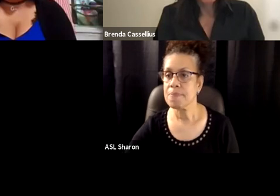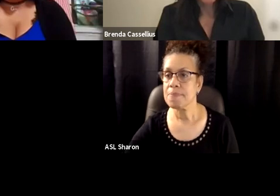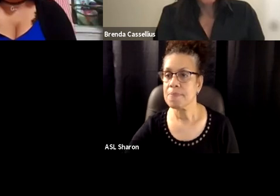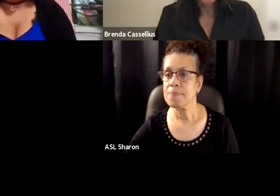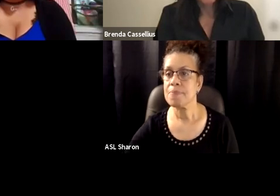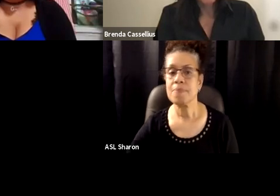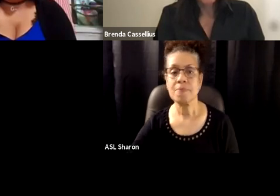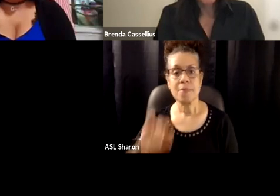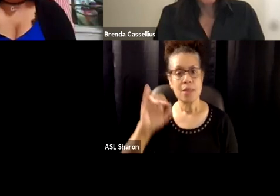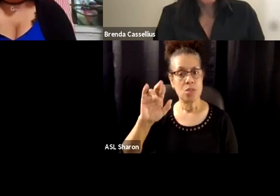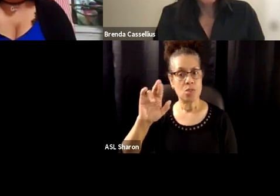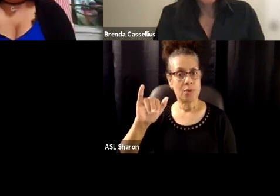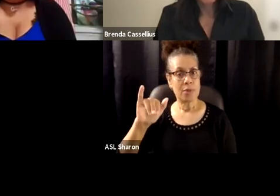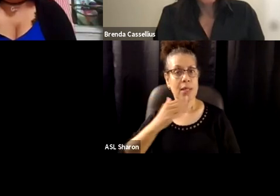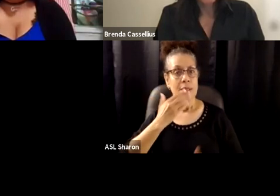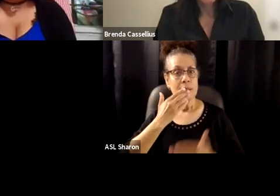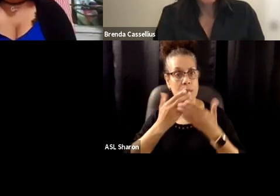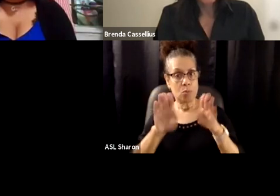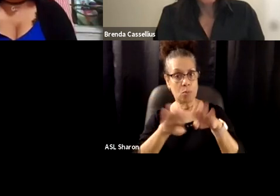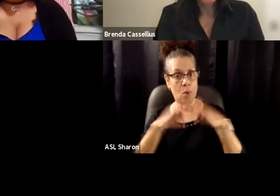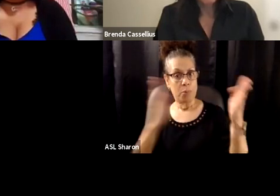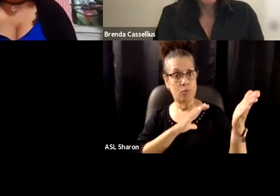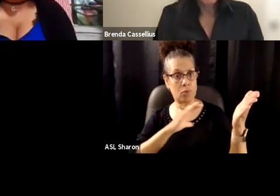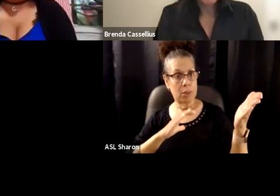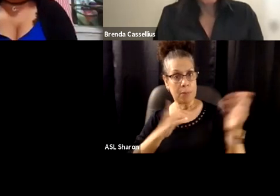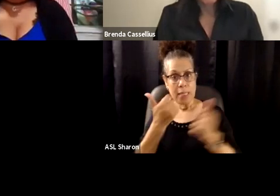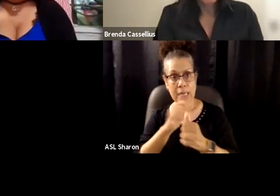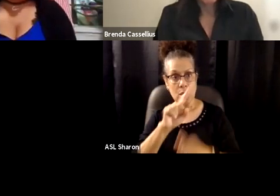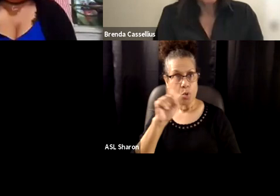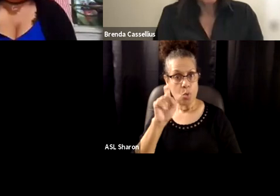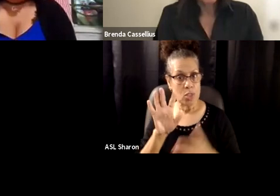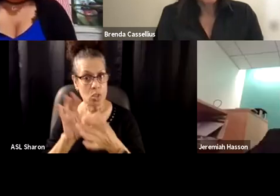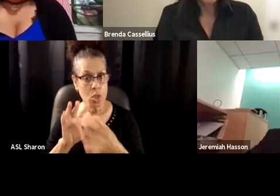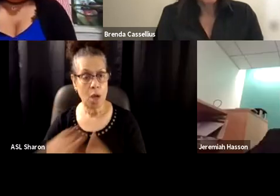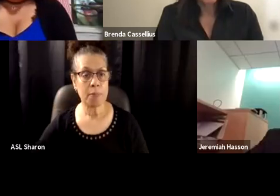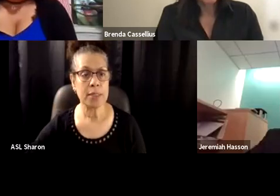report i'll now open it up to the committee for any questions or comments